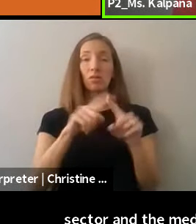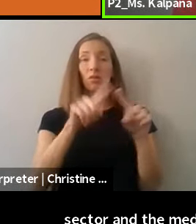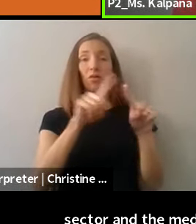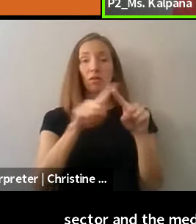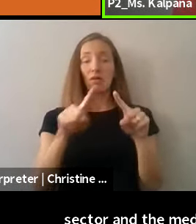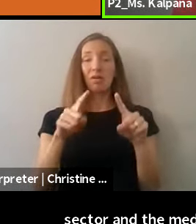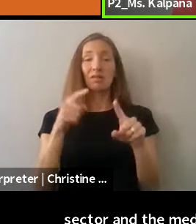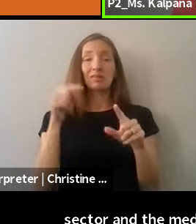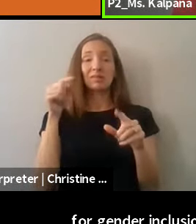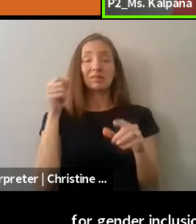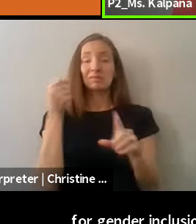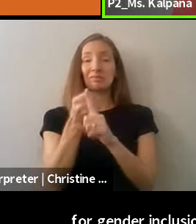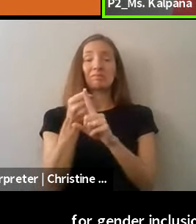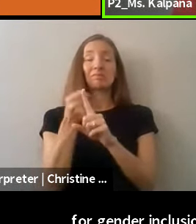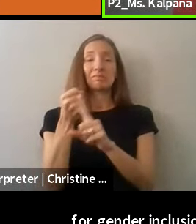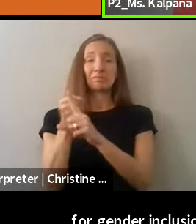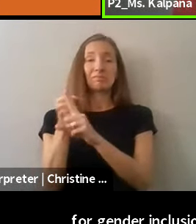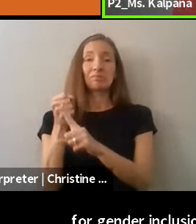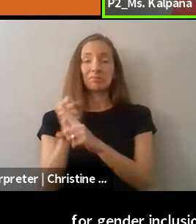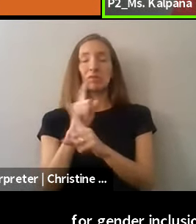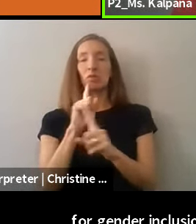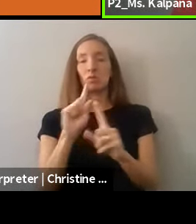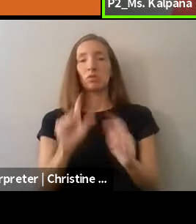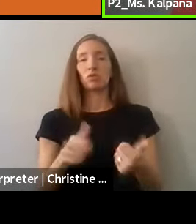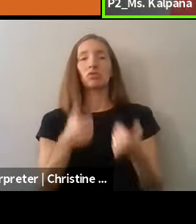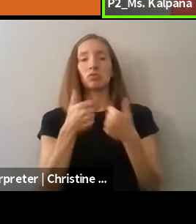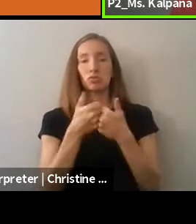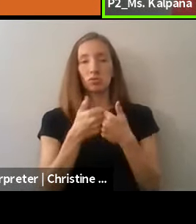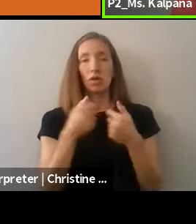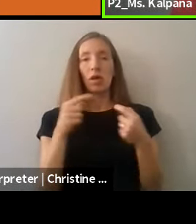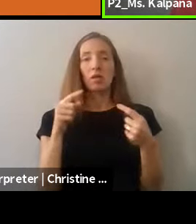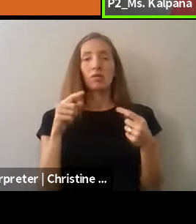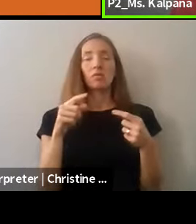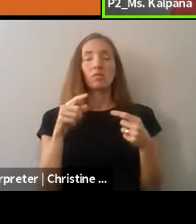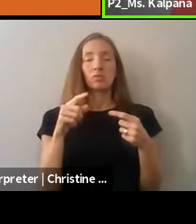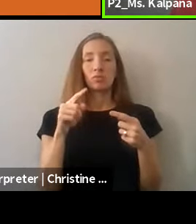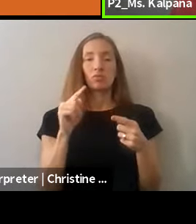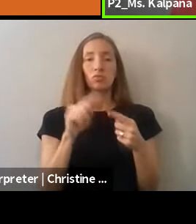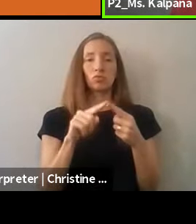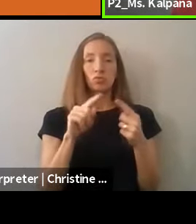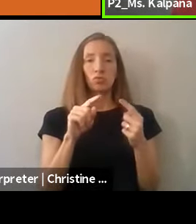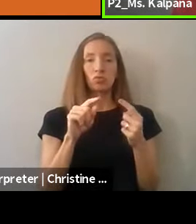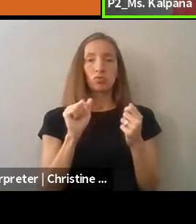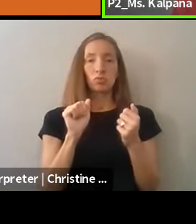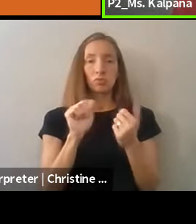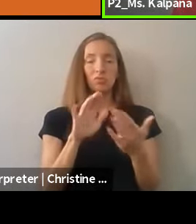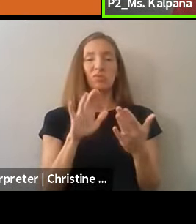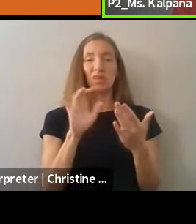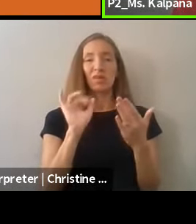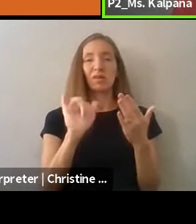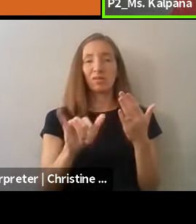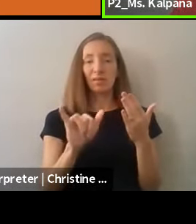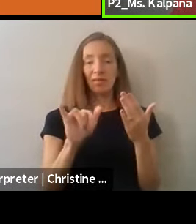it has been a challenge to address the gendered fallouts, including increased violence against women.